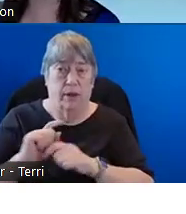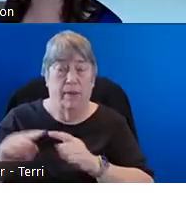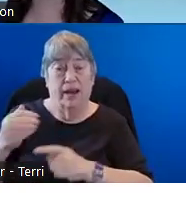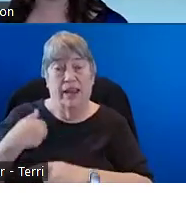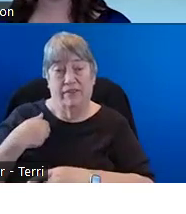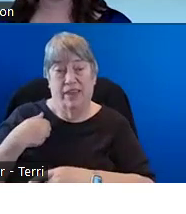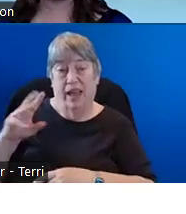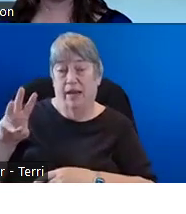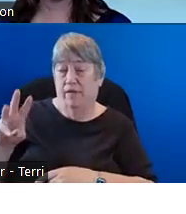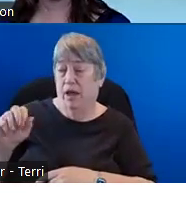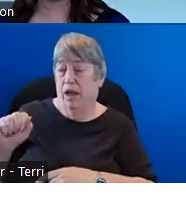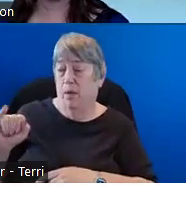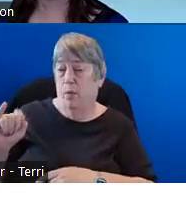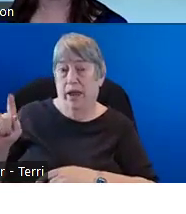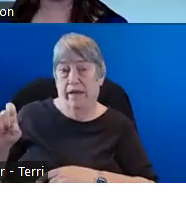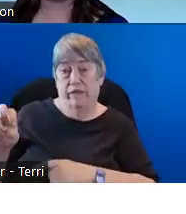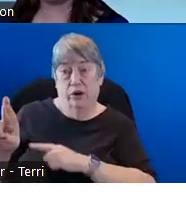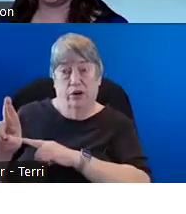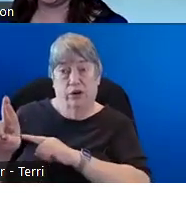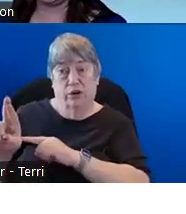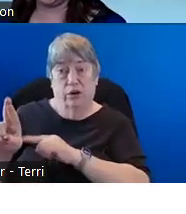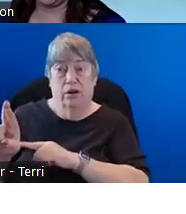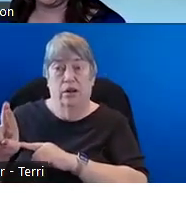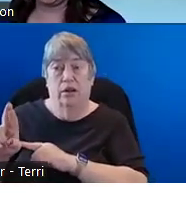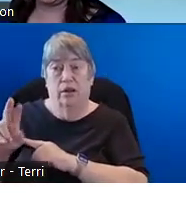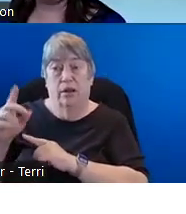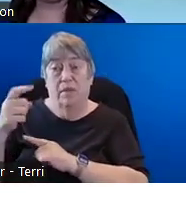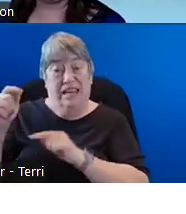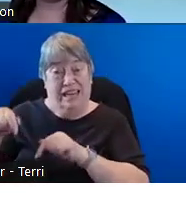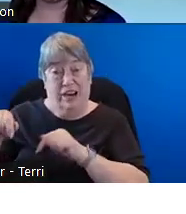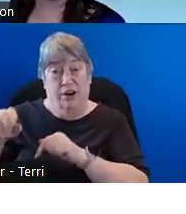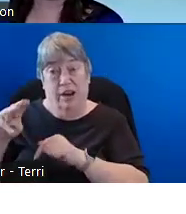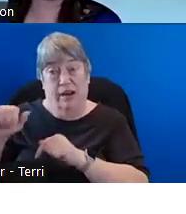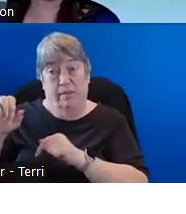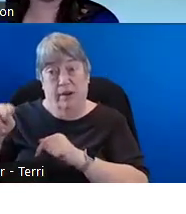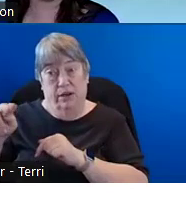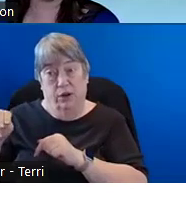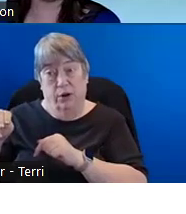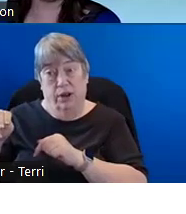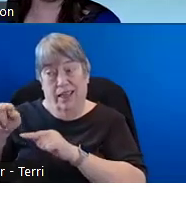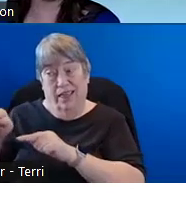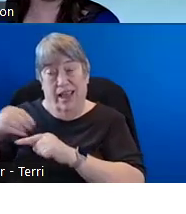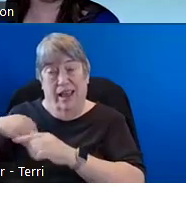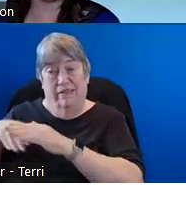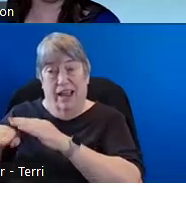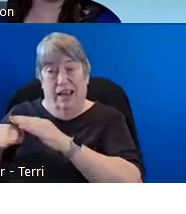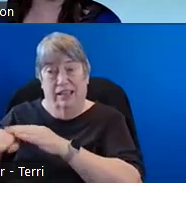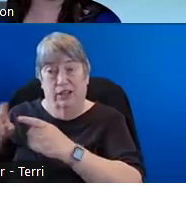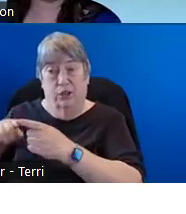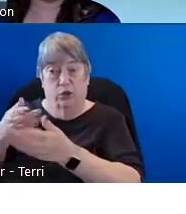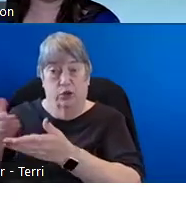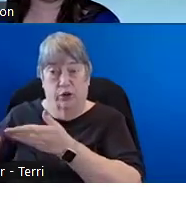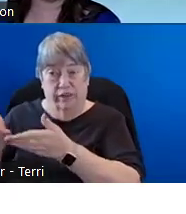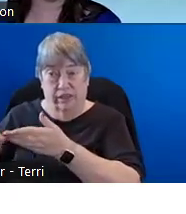waiver, because the waivers, at least through the counties here in Minnesota, do have access to services, and EE is intended